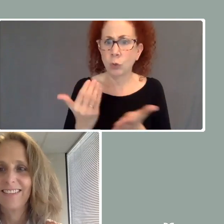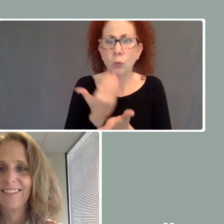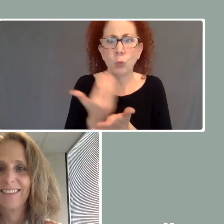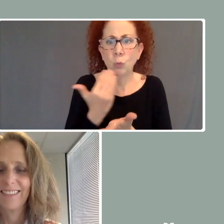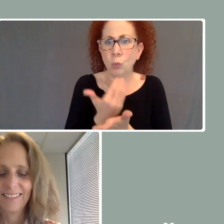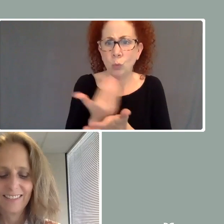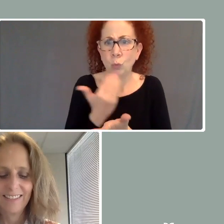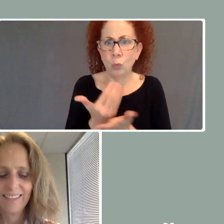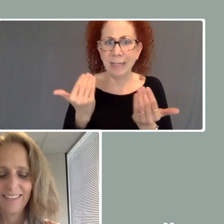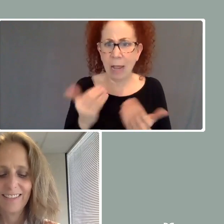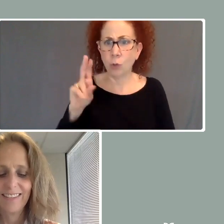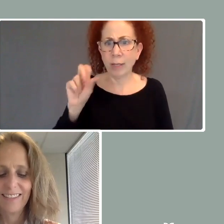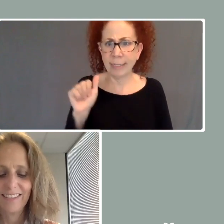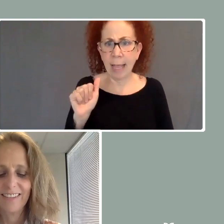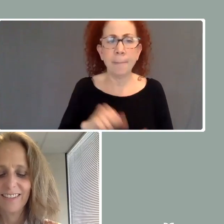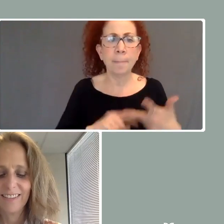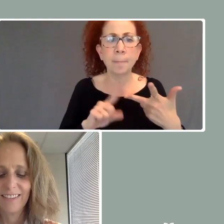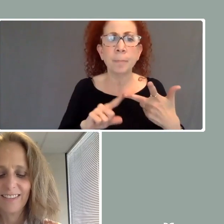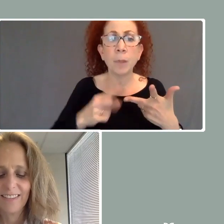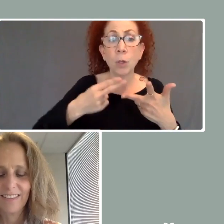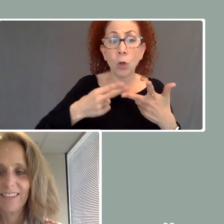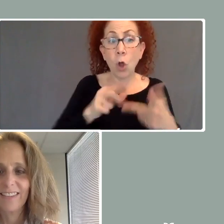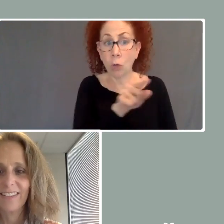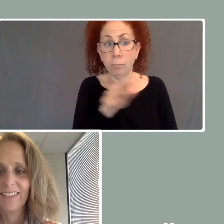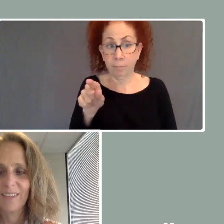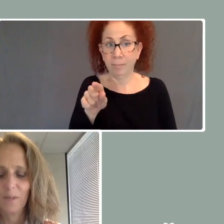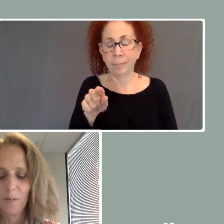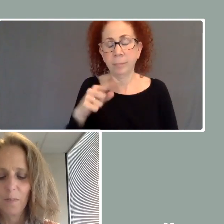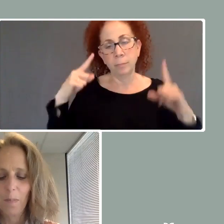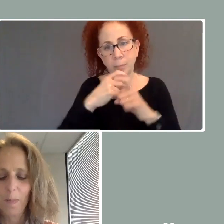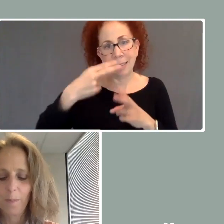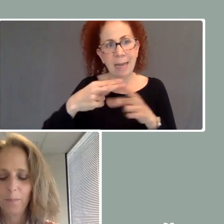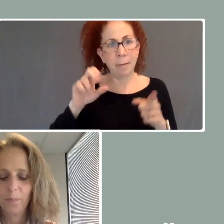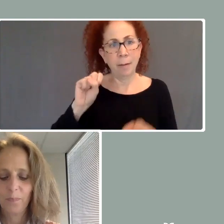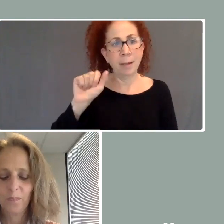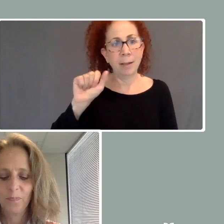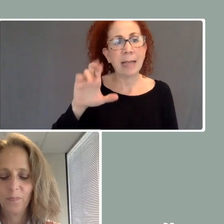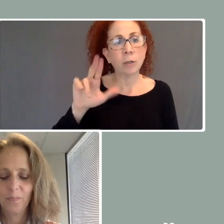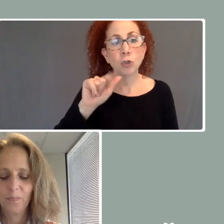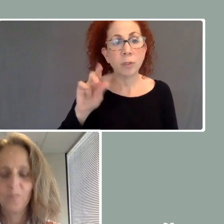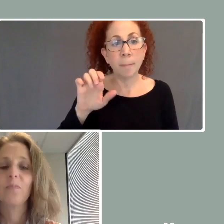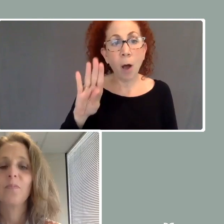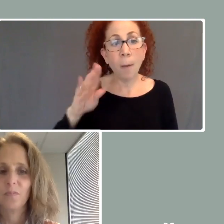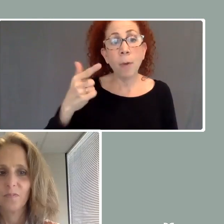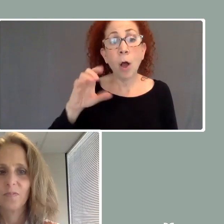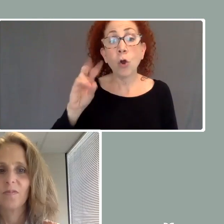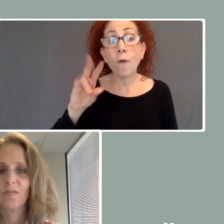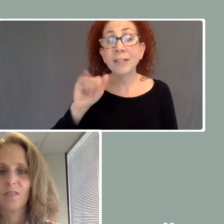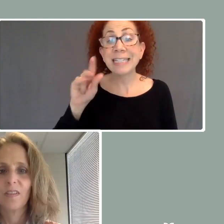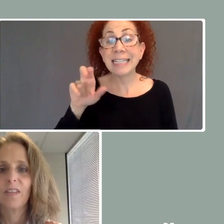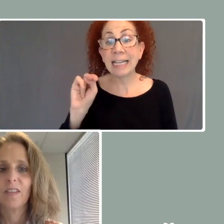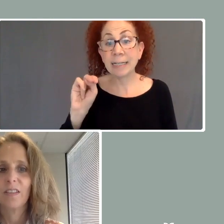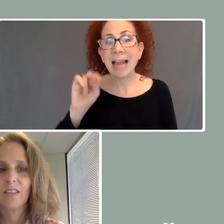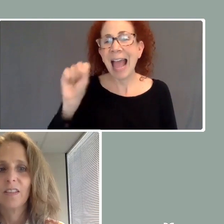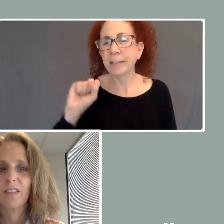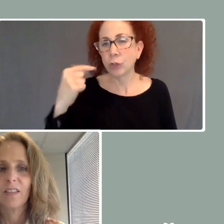the market in the US. It has a very complicated name called Sacituzumab govitecan, but I